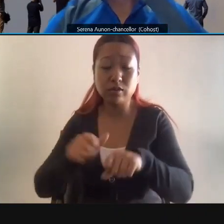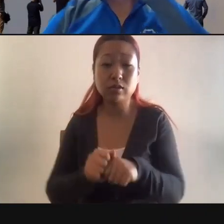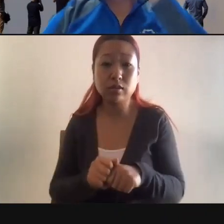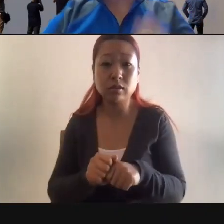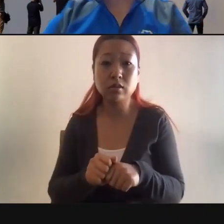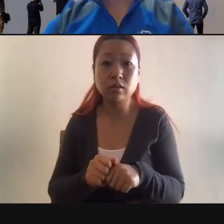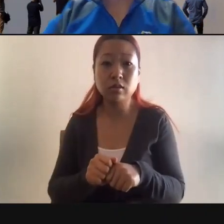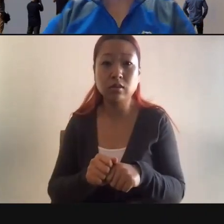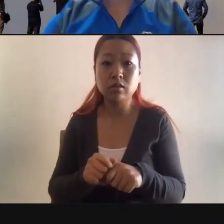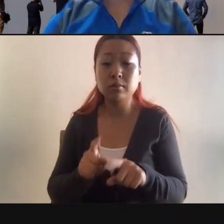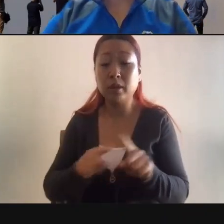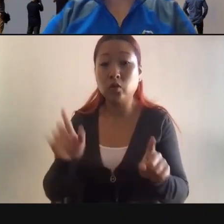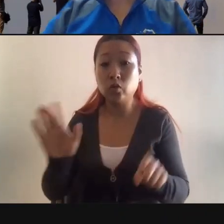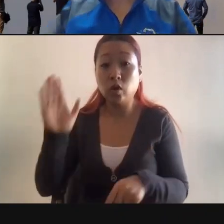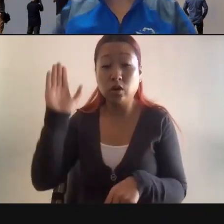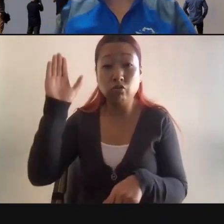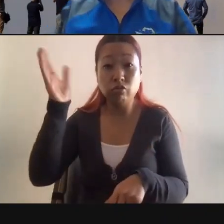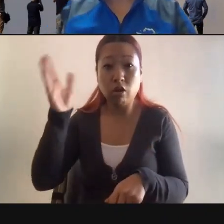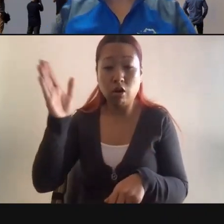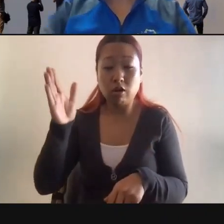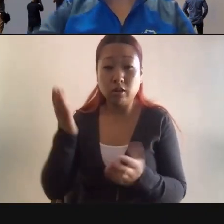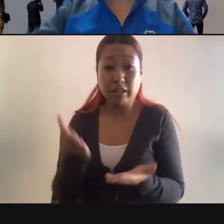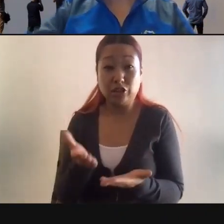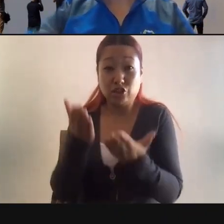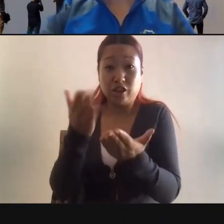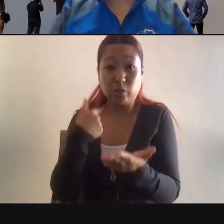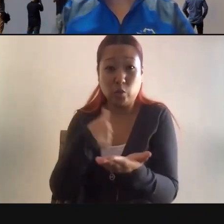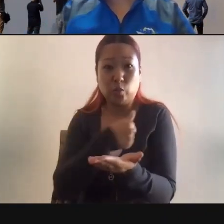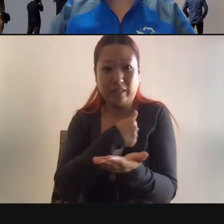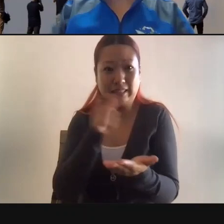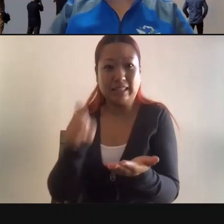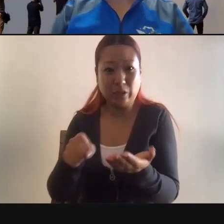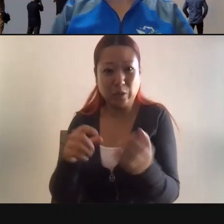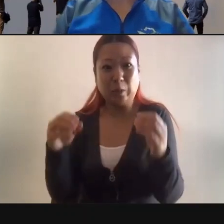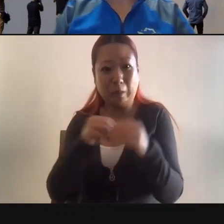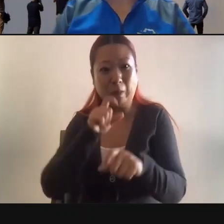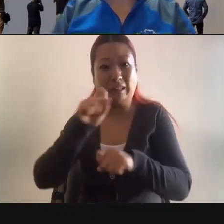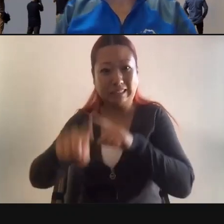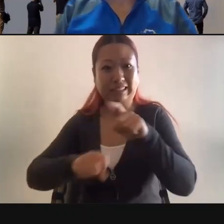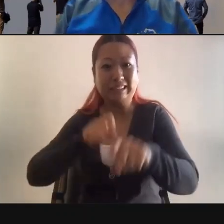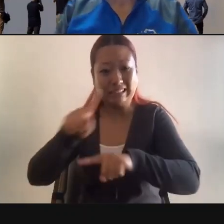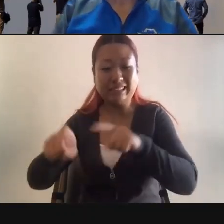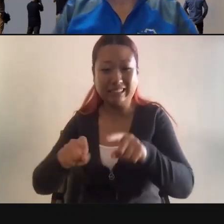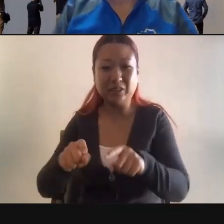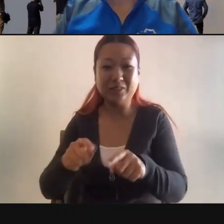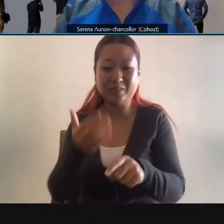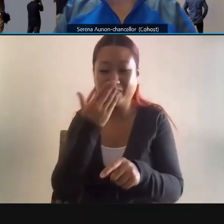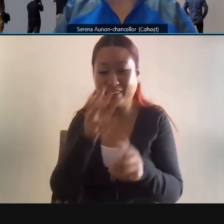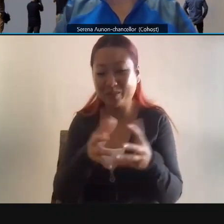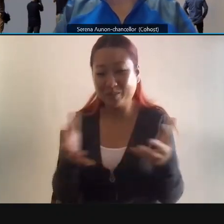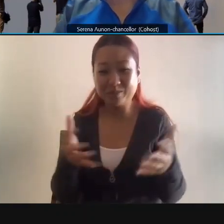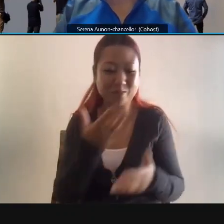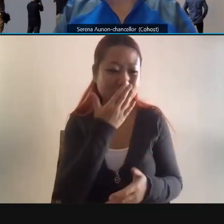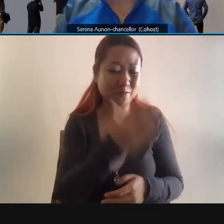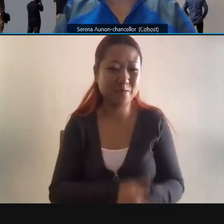your talk suggests that we need to ask a lot of more questions. So thank you so much. Thank you.